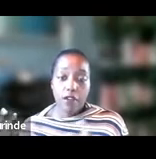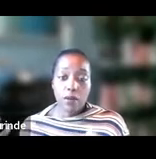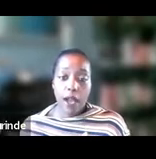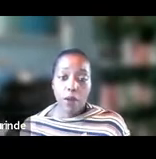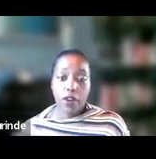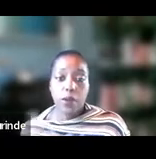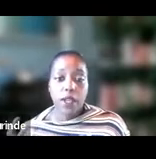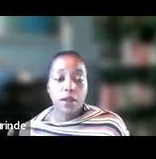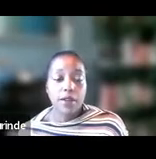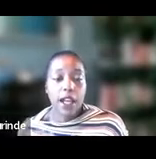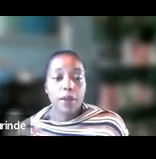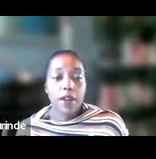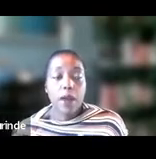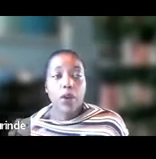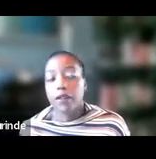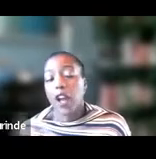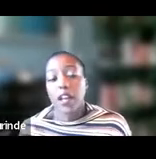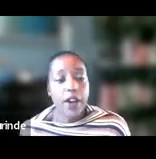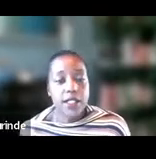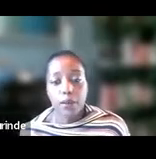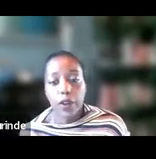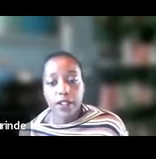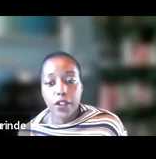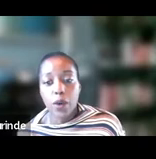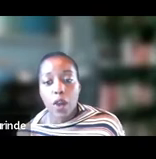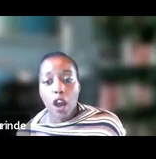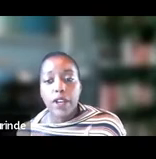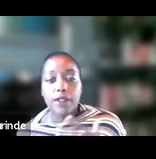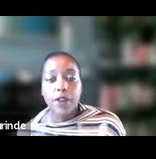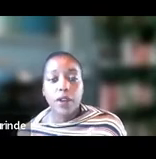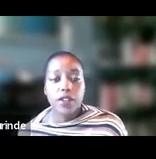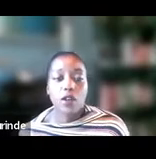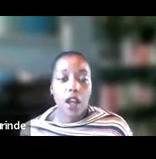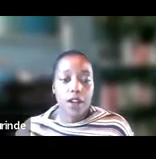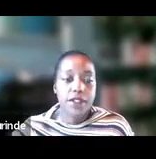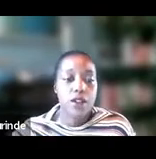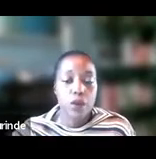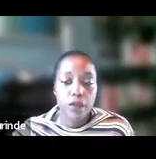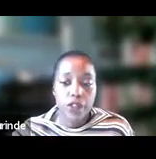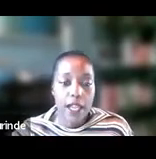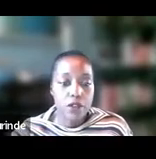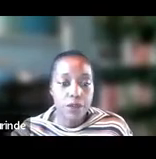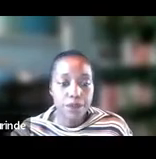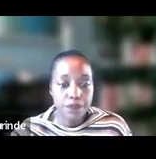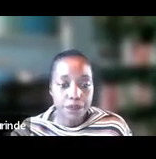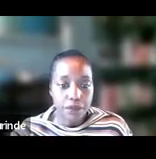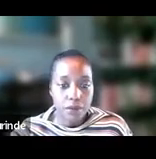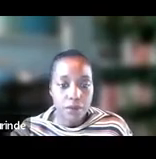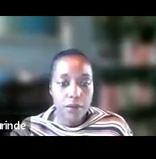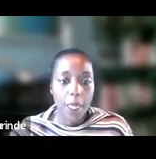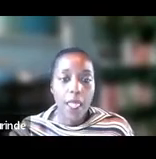create their own network so we can develop a network of like-minded employers who are really focused on kind of sectoral change.